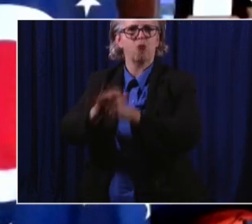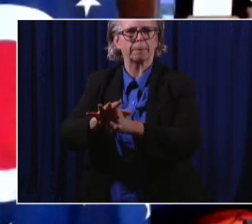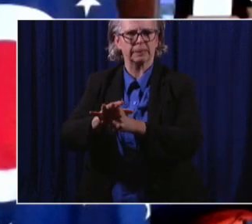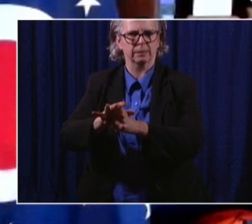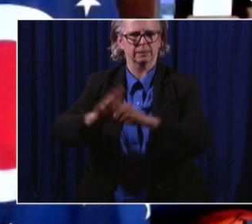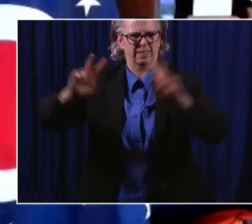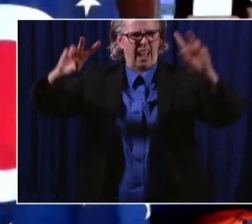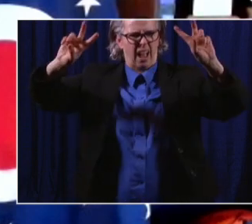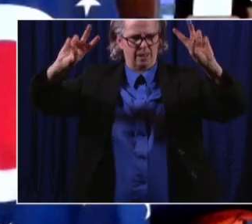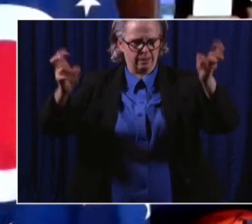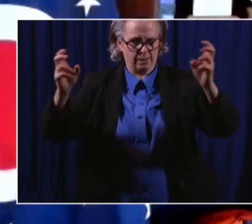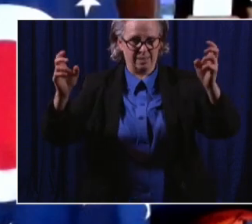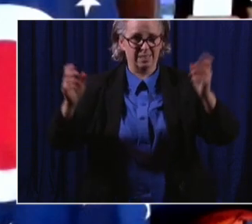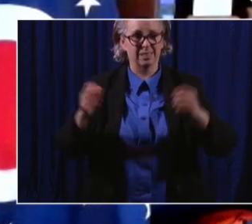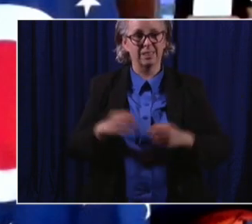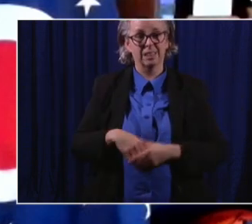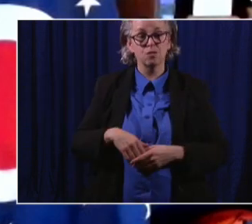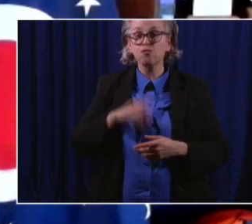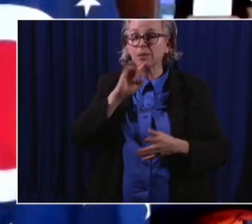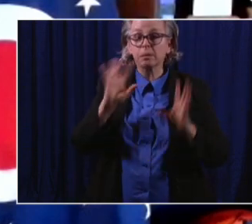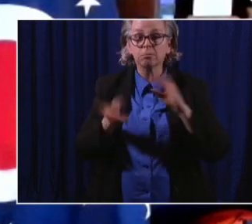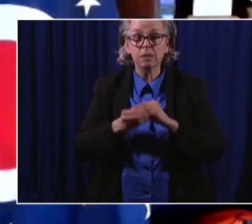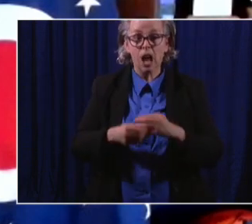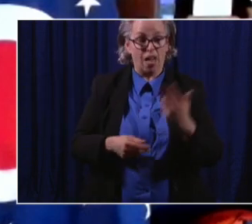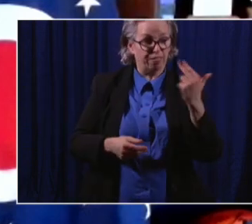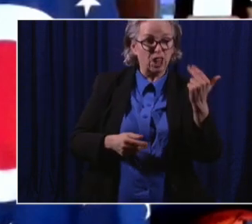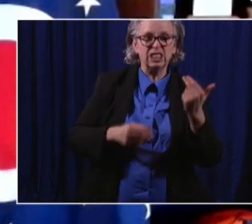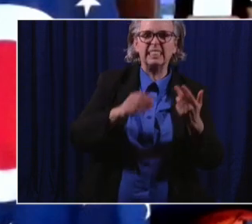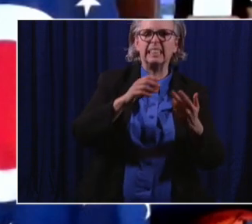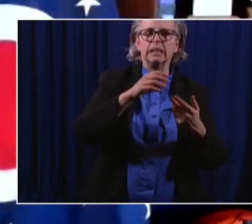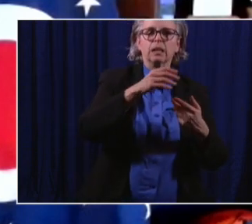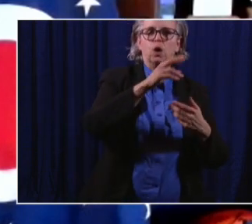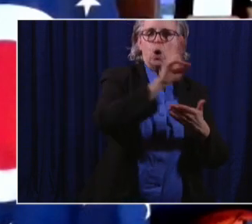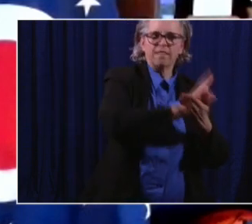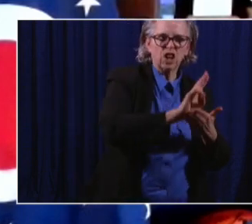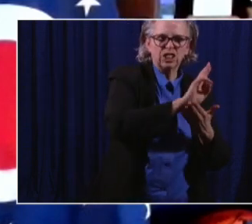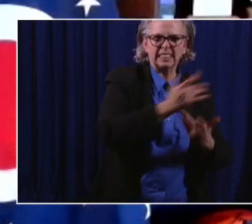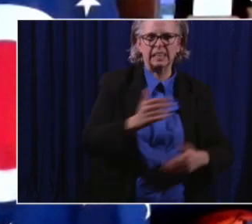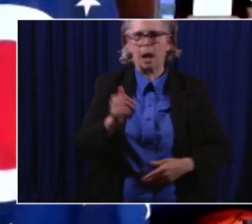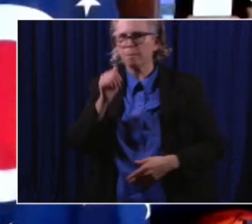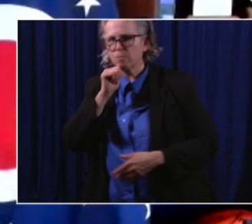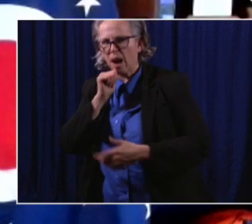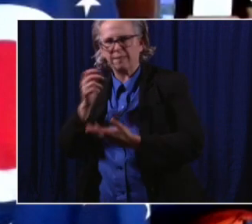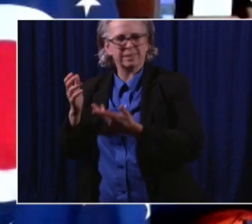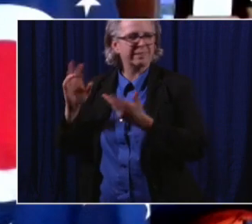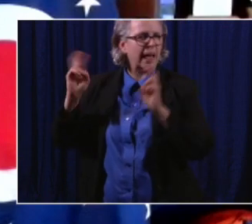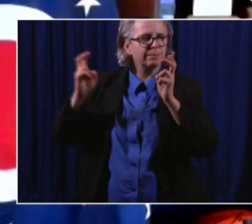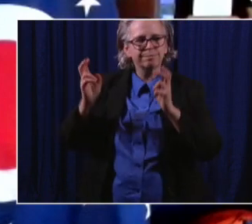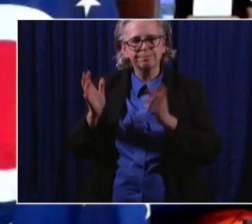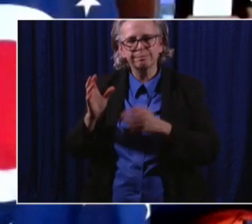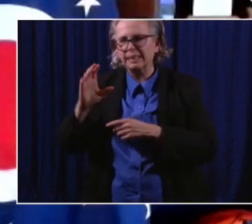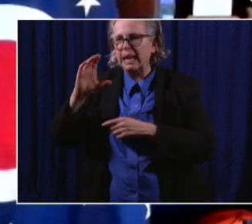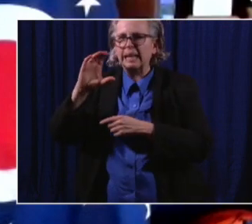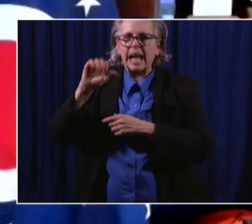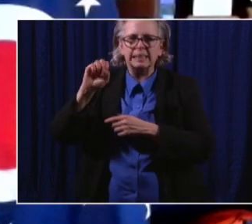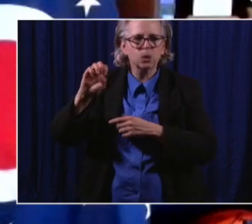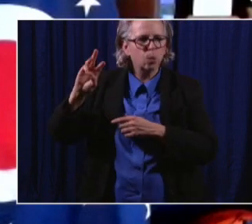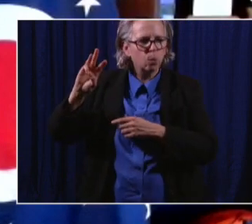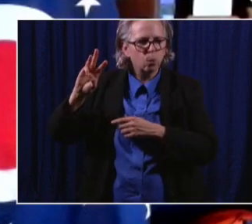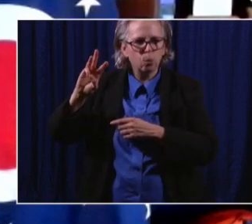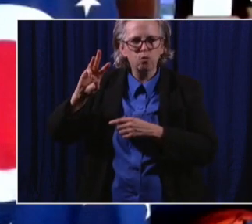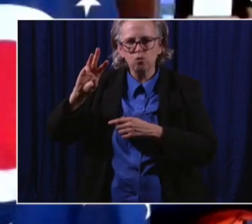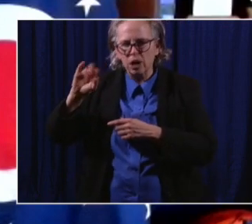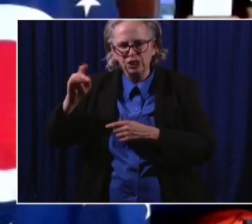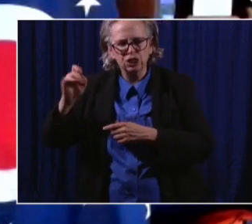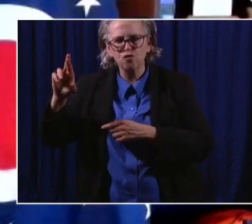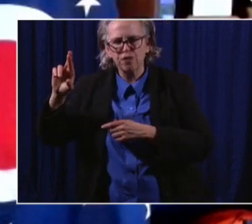14 public universities and 2 privates, Case, Western University, and the University of